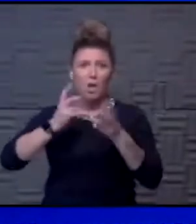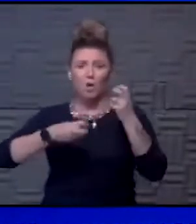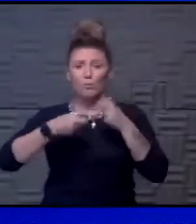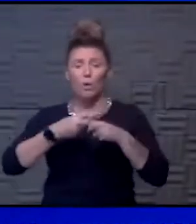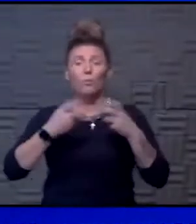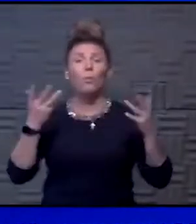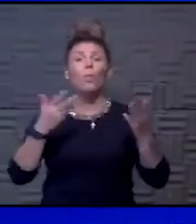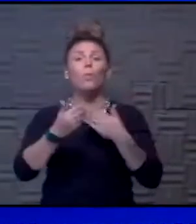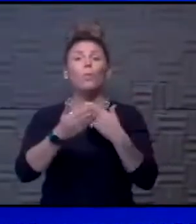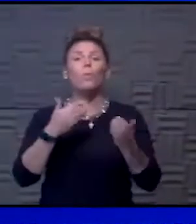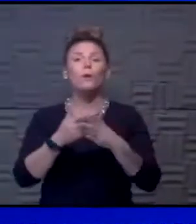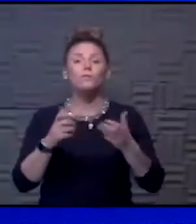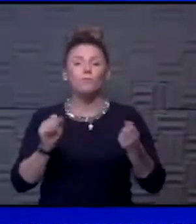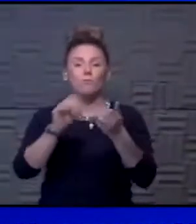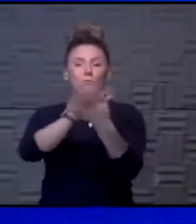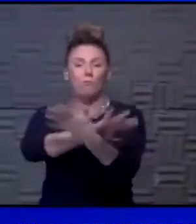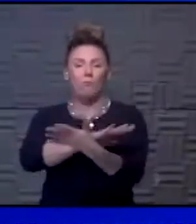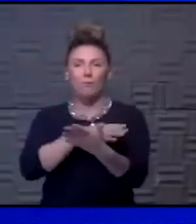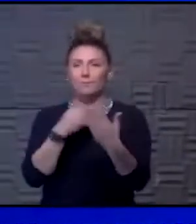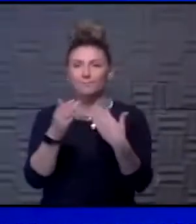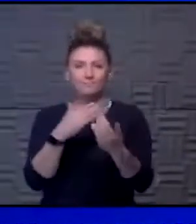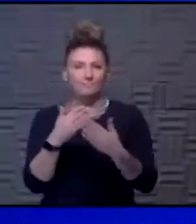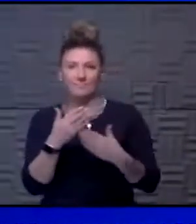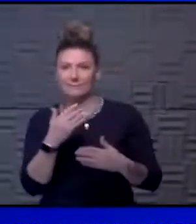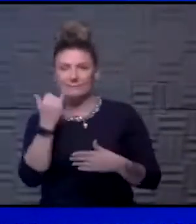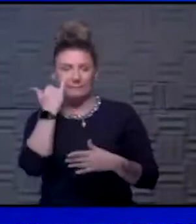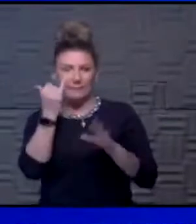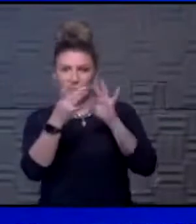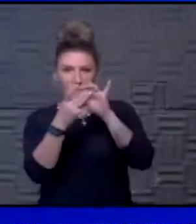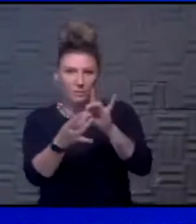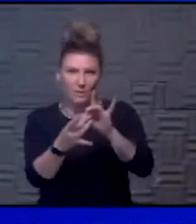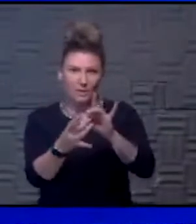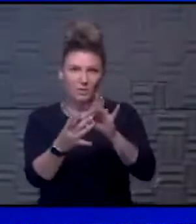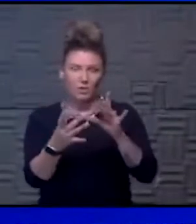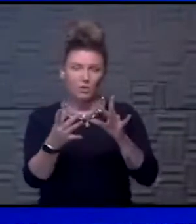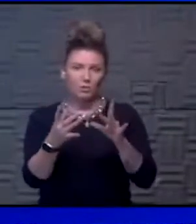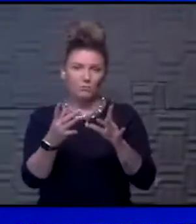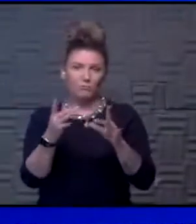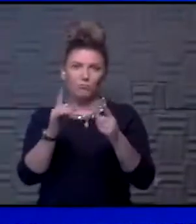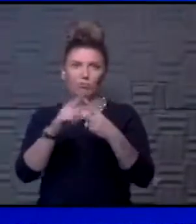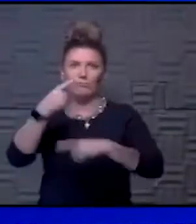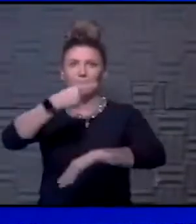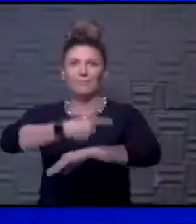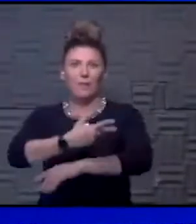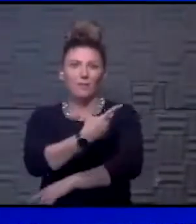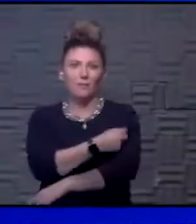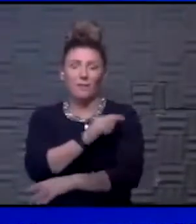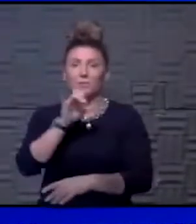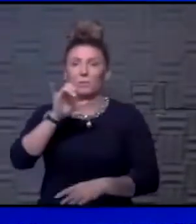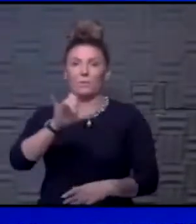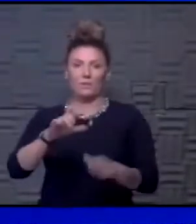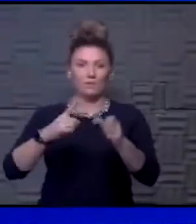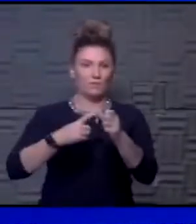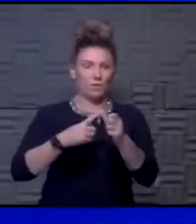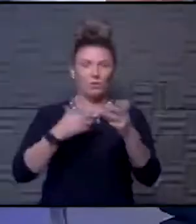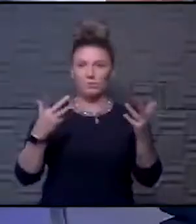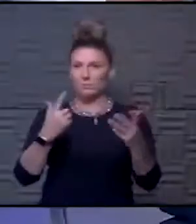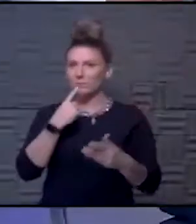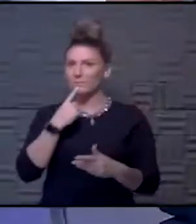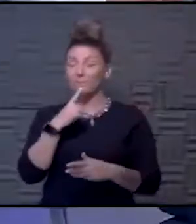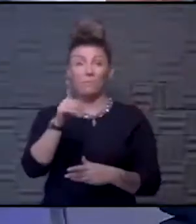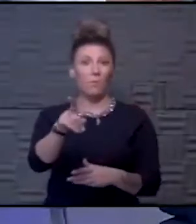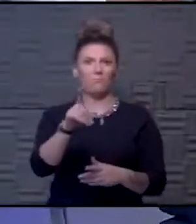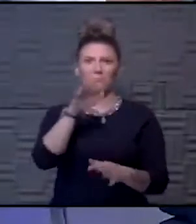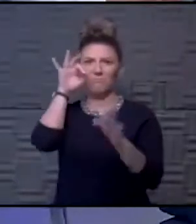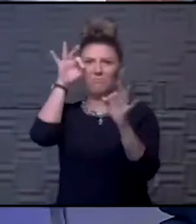Whatever the cause of death was, regardless of their temporal relationship to a date they were vaccinated. So that'd be the first thing I would say. But Well, and I think you hit